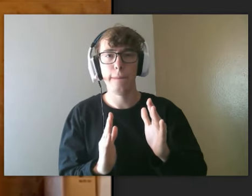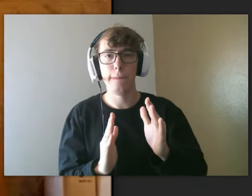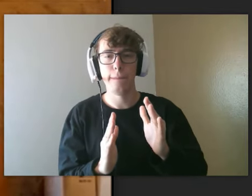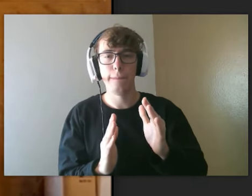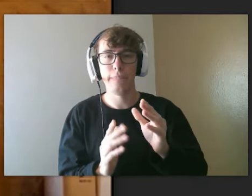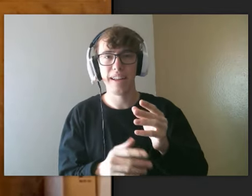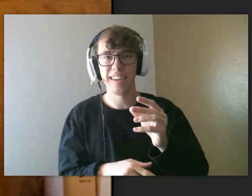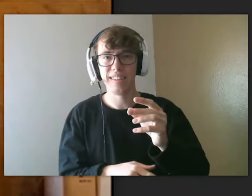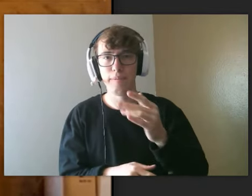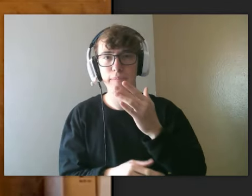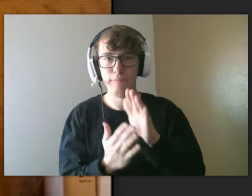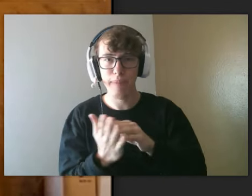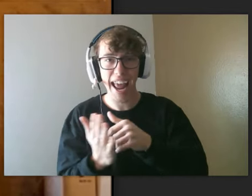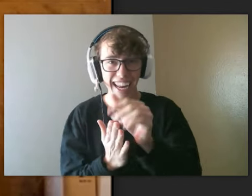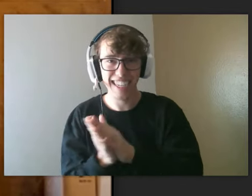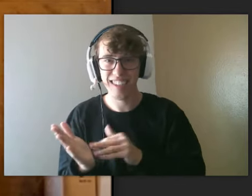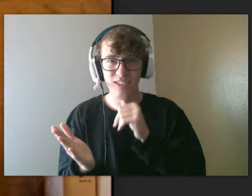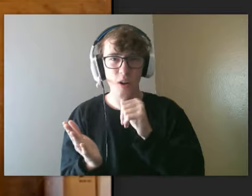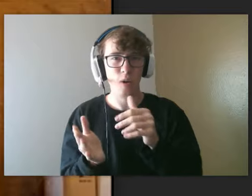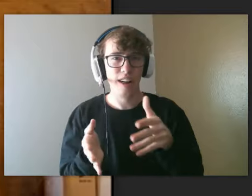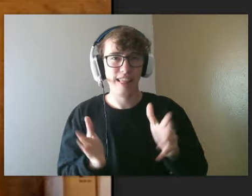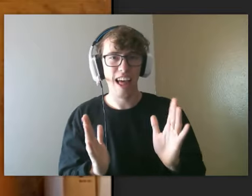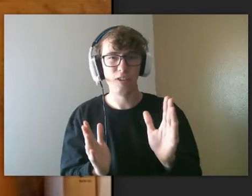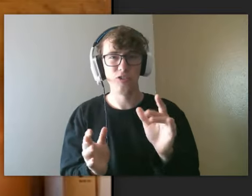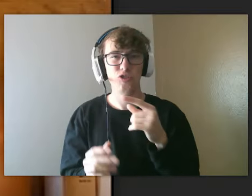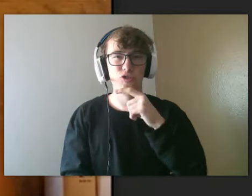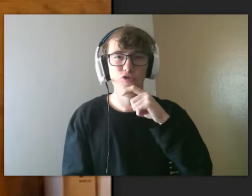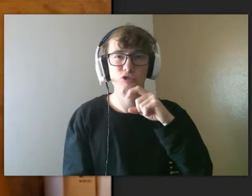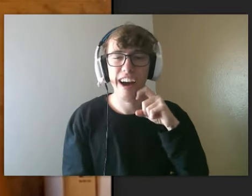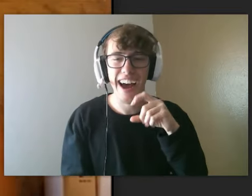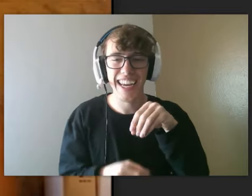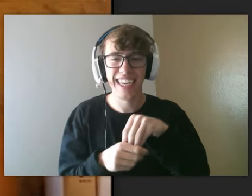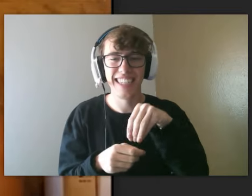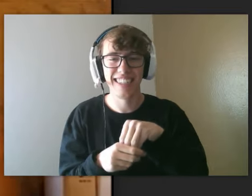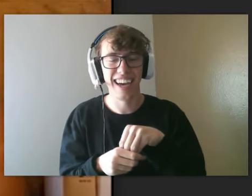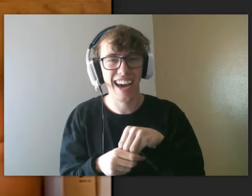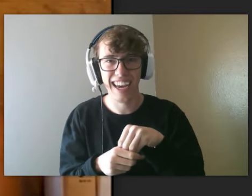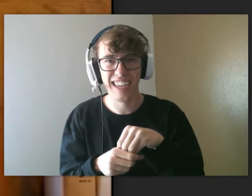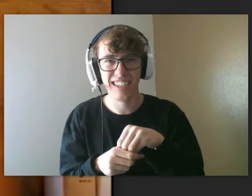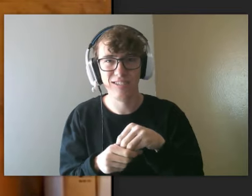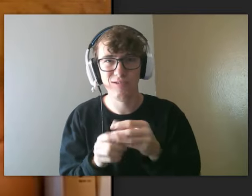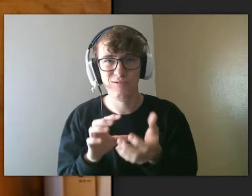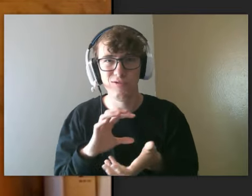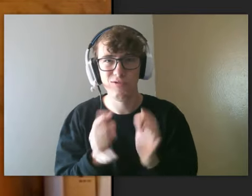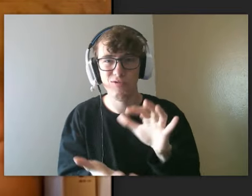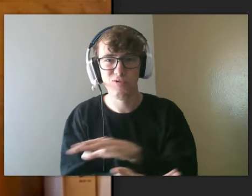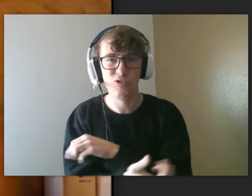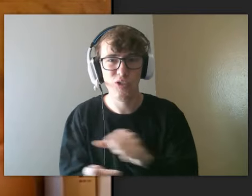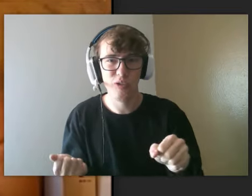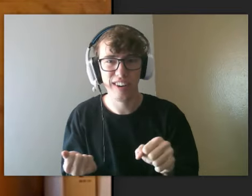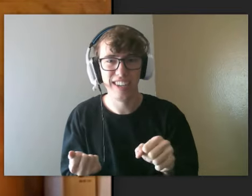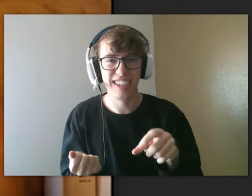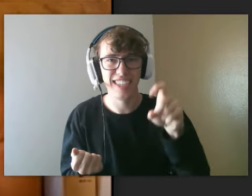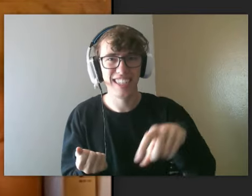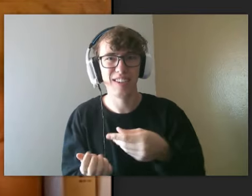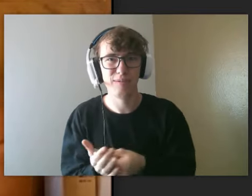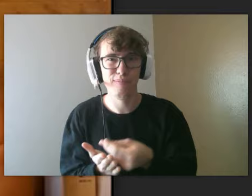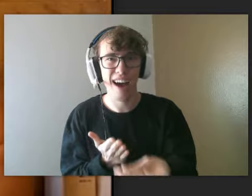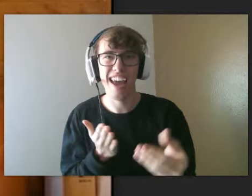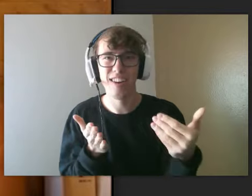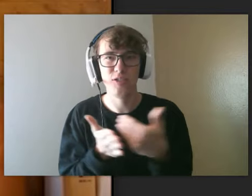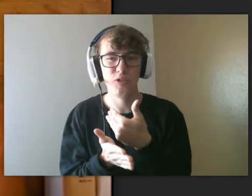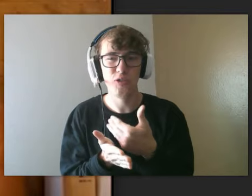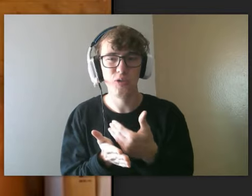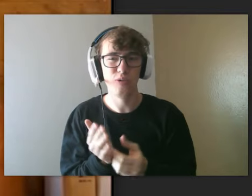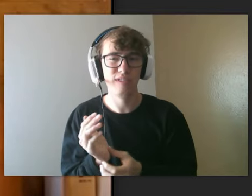these bristles, because it will ruin the brush, and then you'll have to buy yourself and me a new one